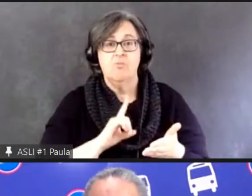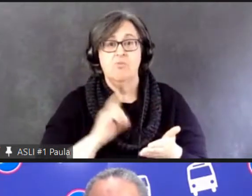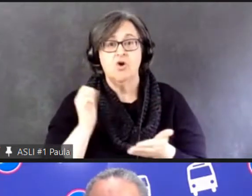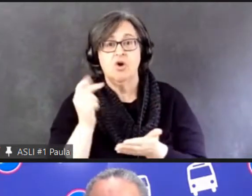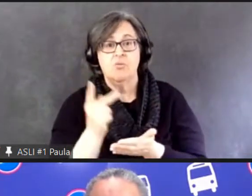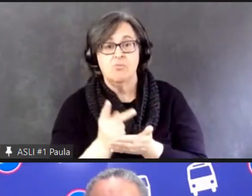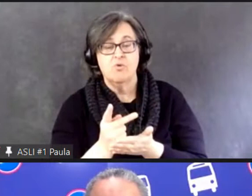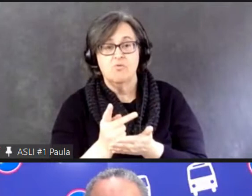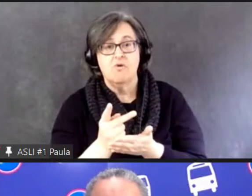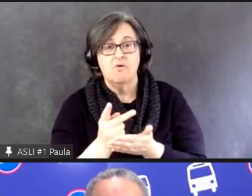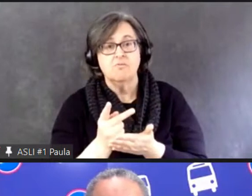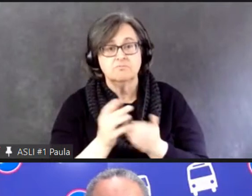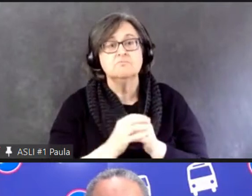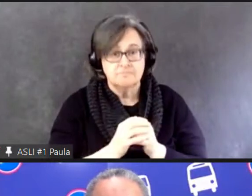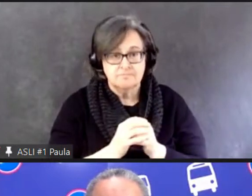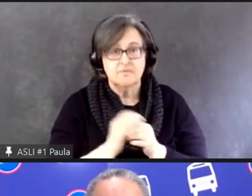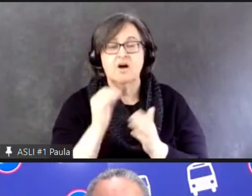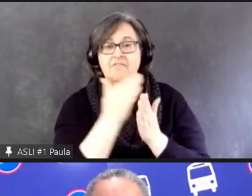Chairman Barkley.